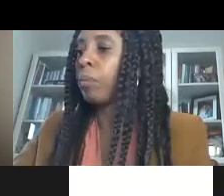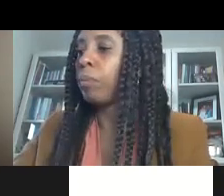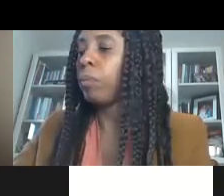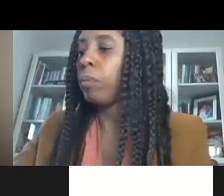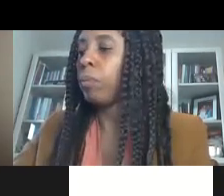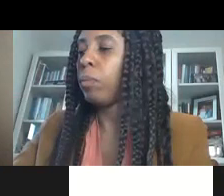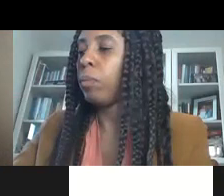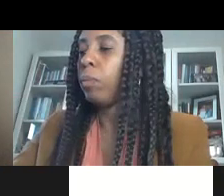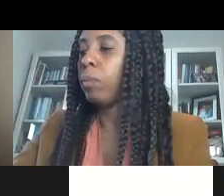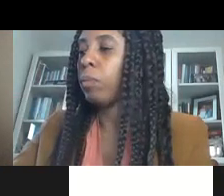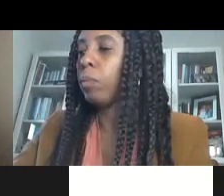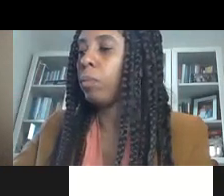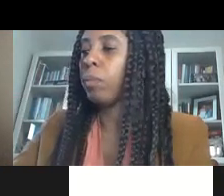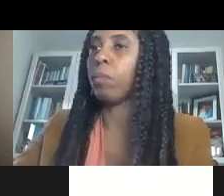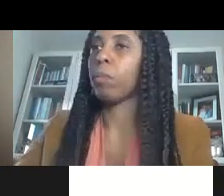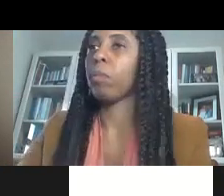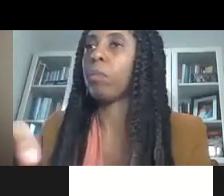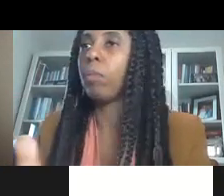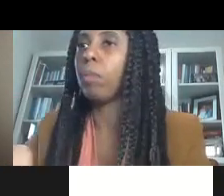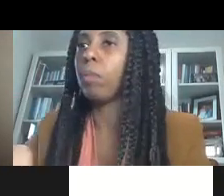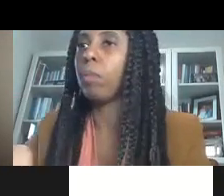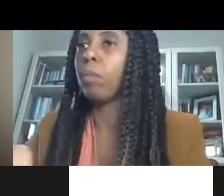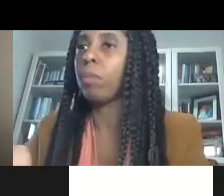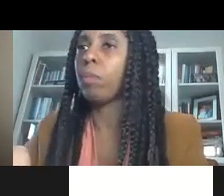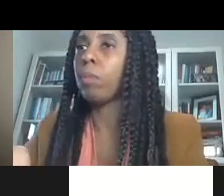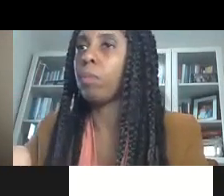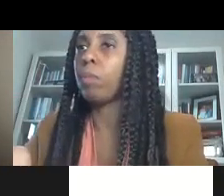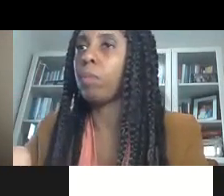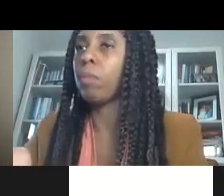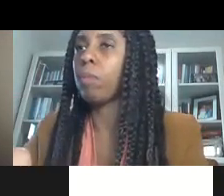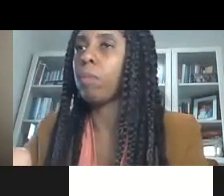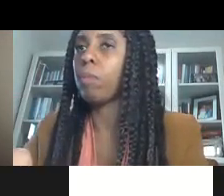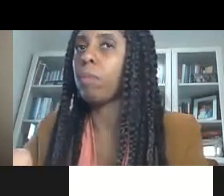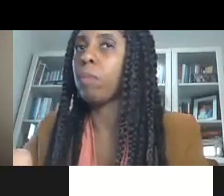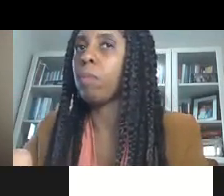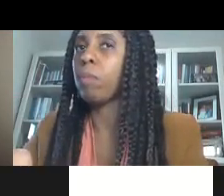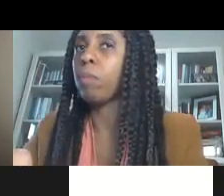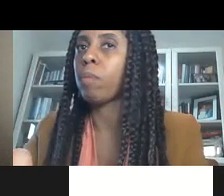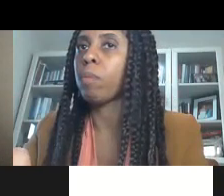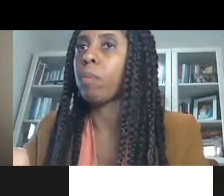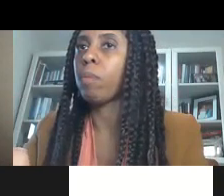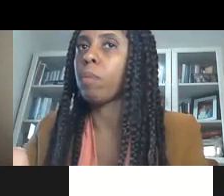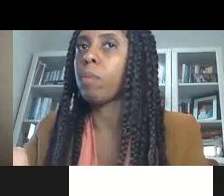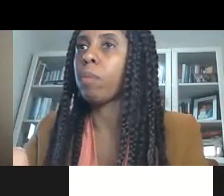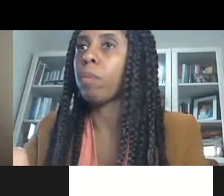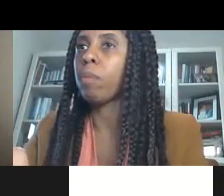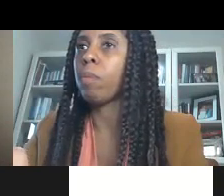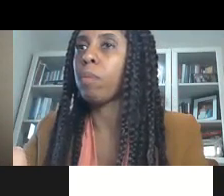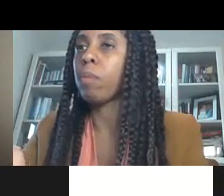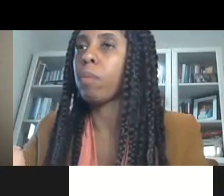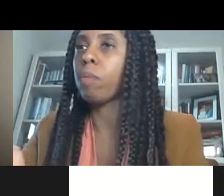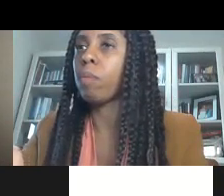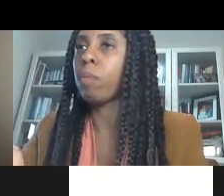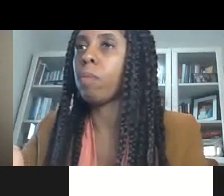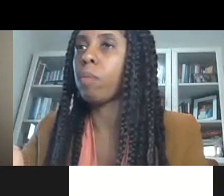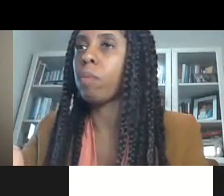of 2 hours duration this coming Saturday from 10 to 12.